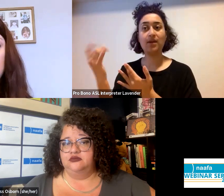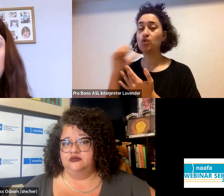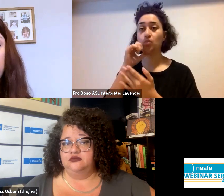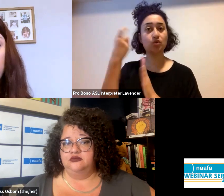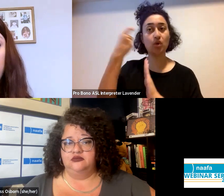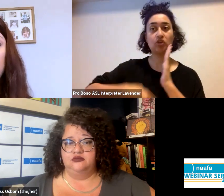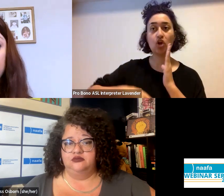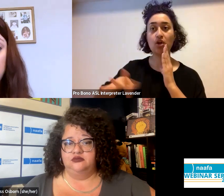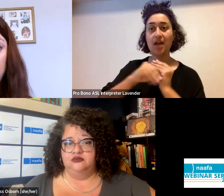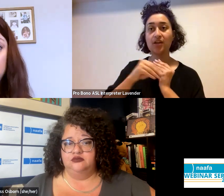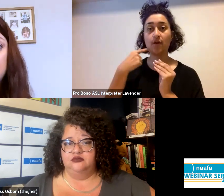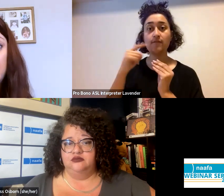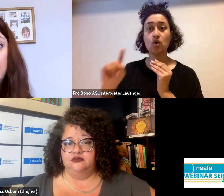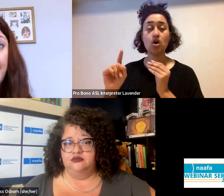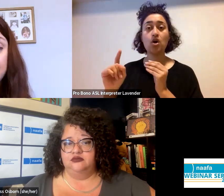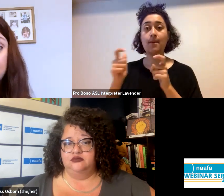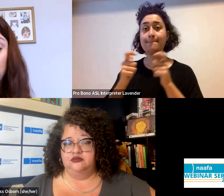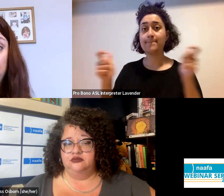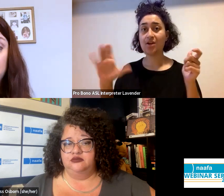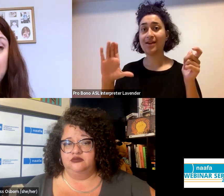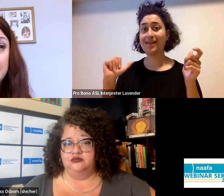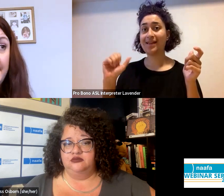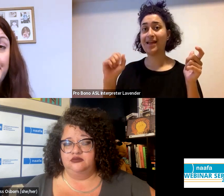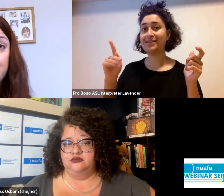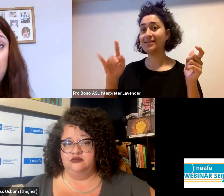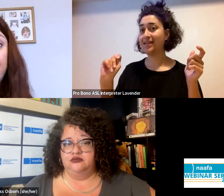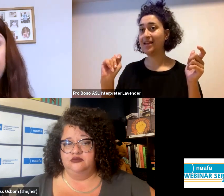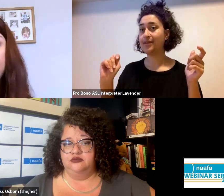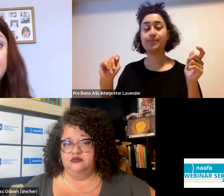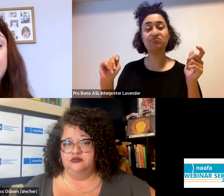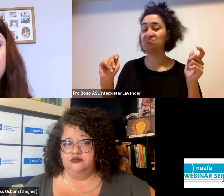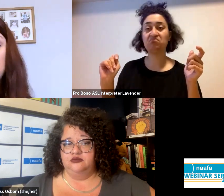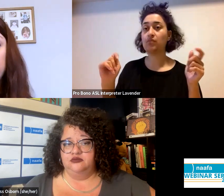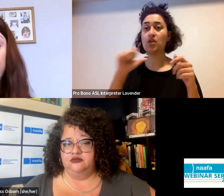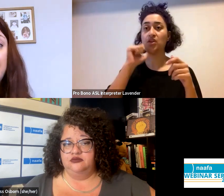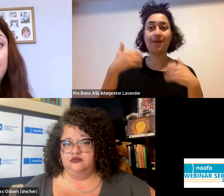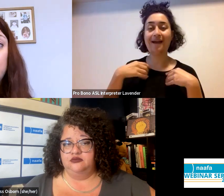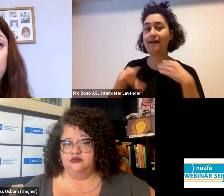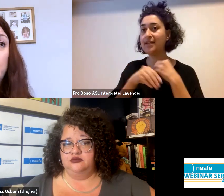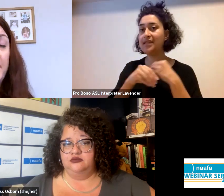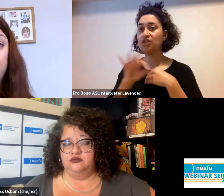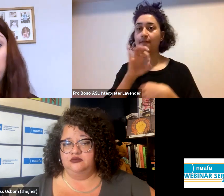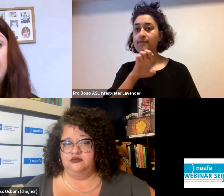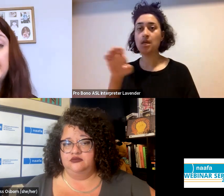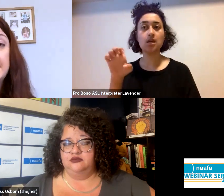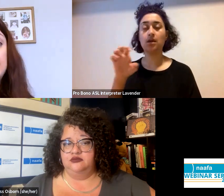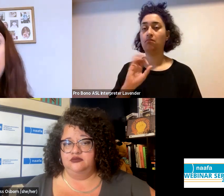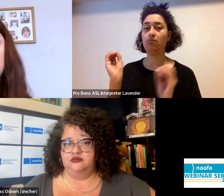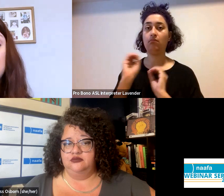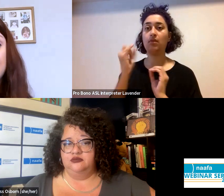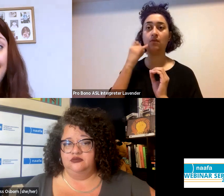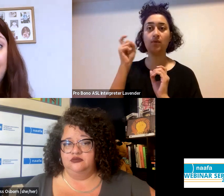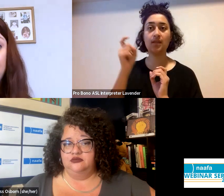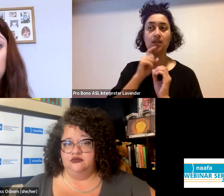charge extra for the oversized caskets and cremation containers. There isn't an additional fee if we need to